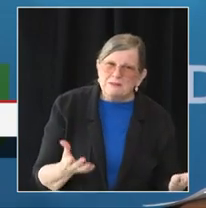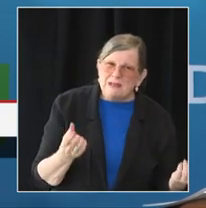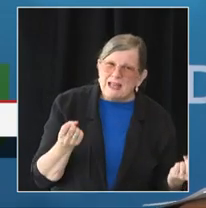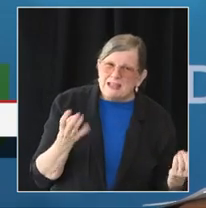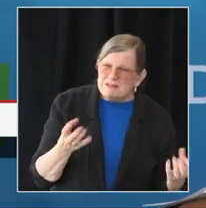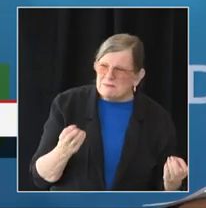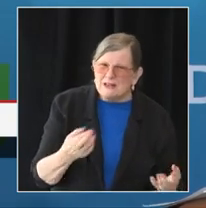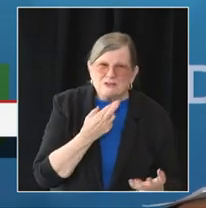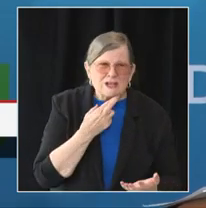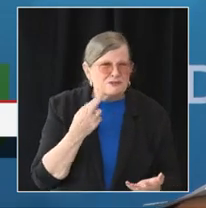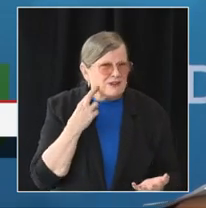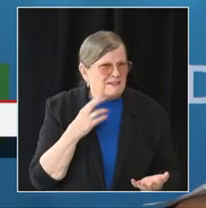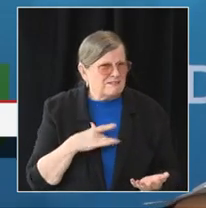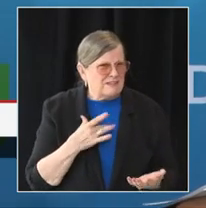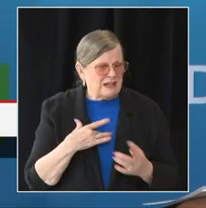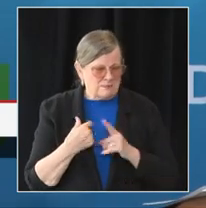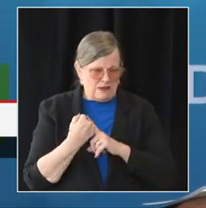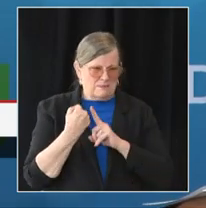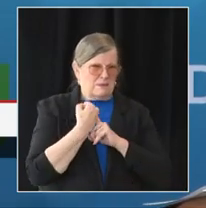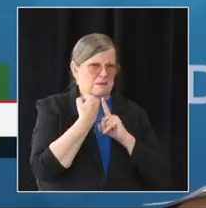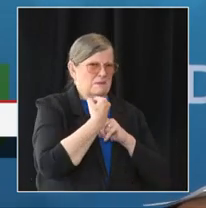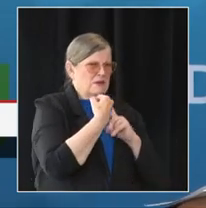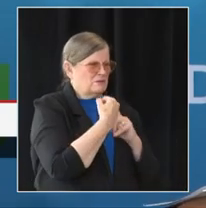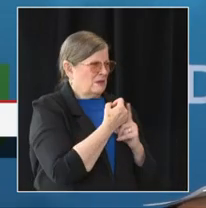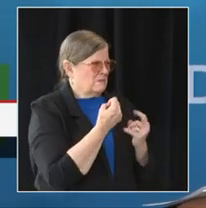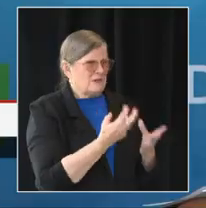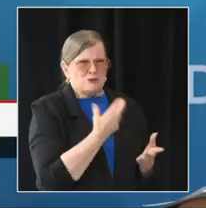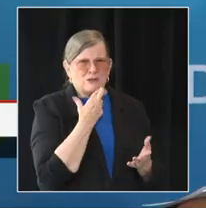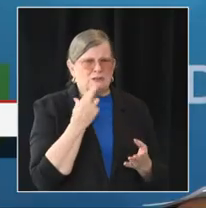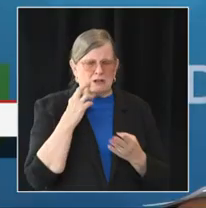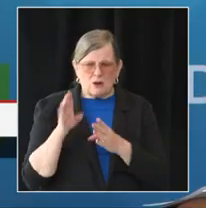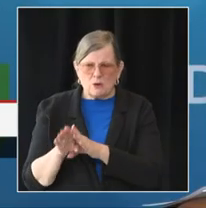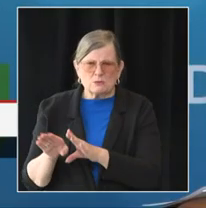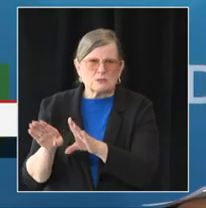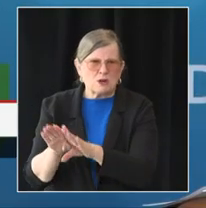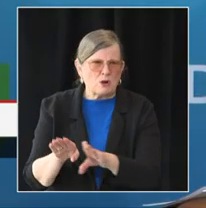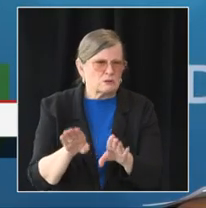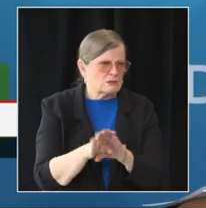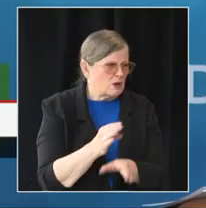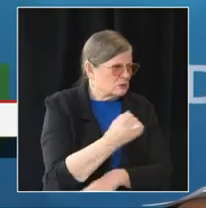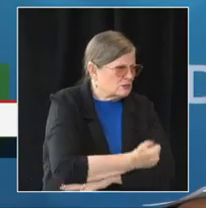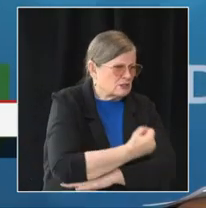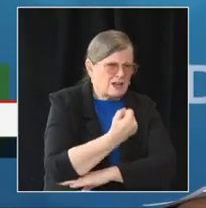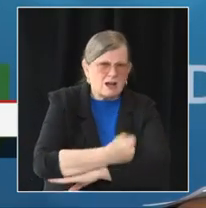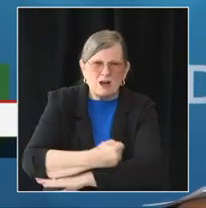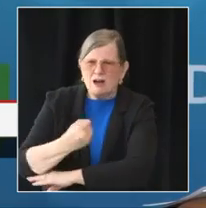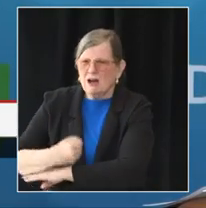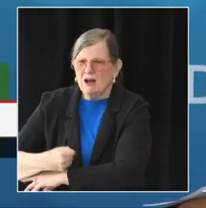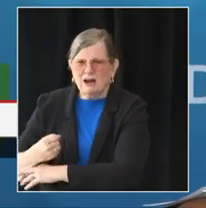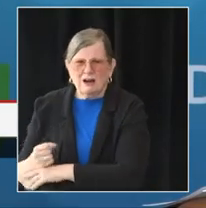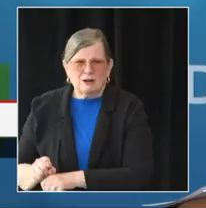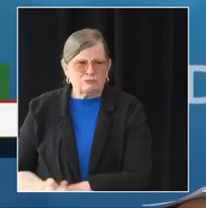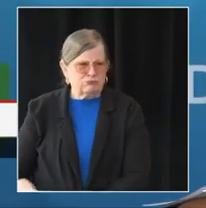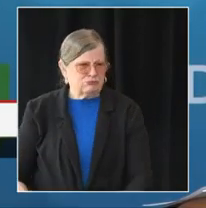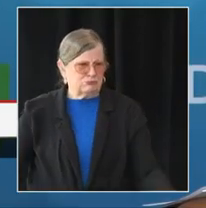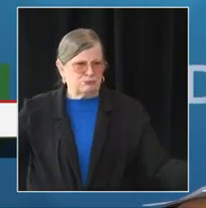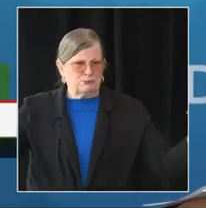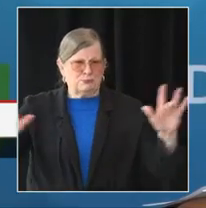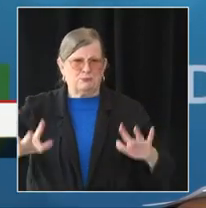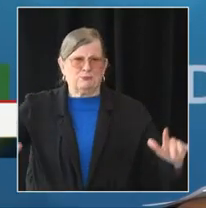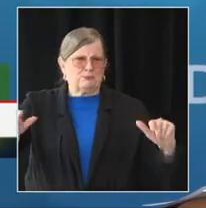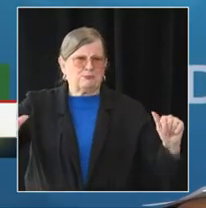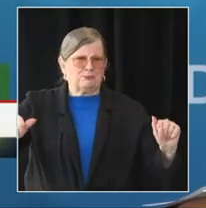Some of them are closing. There are other issues we know that are impacting restaurants, but this one is unique to